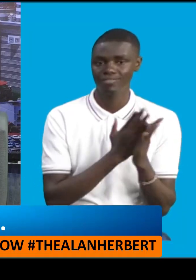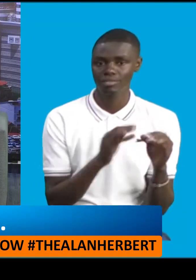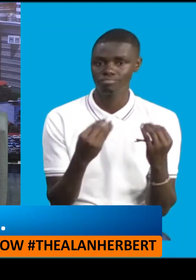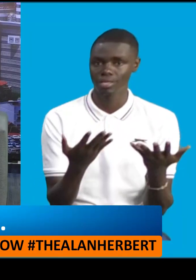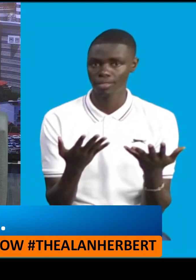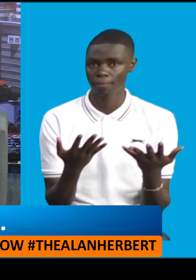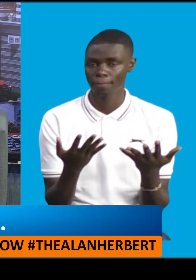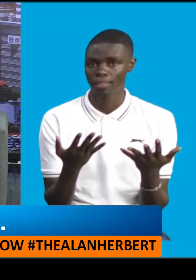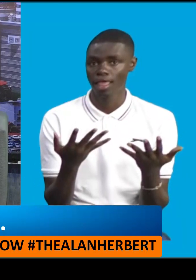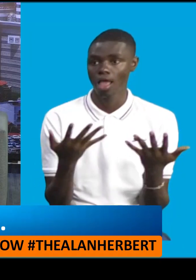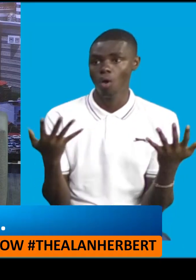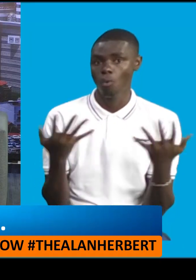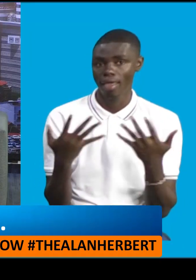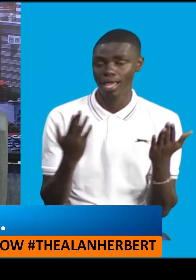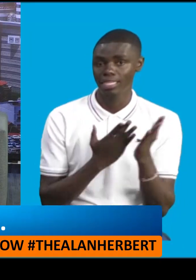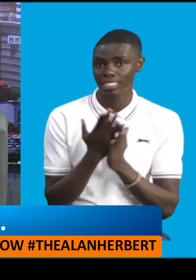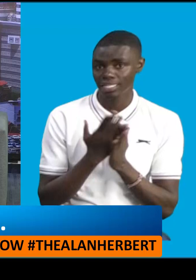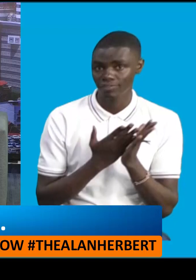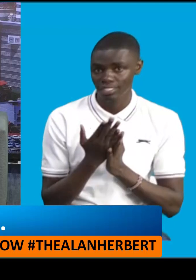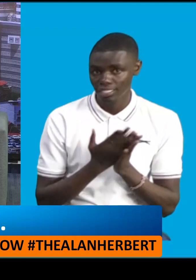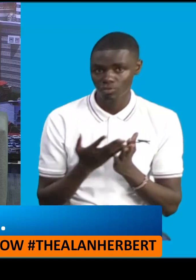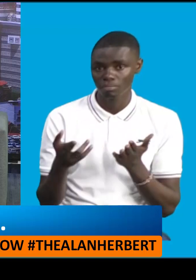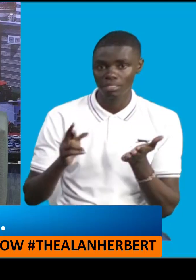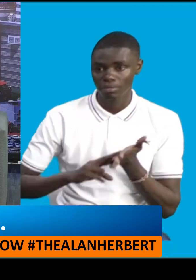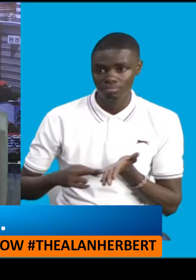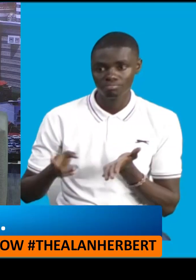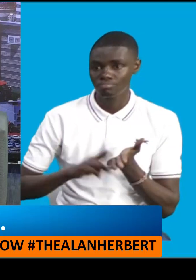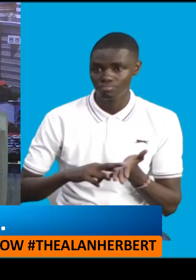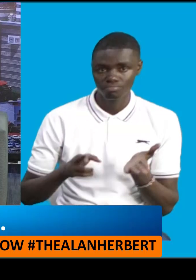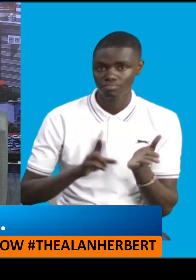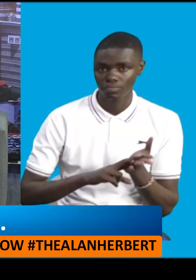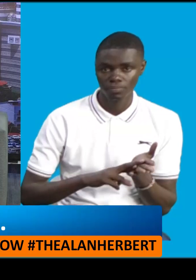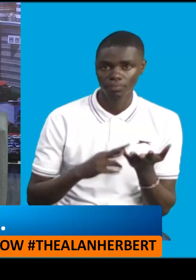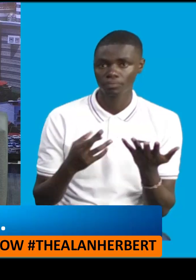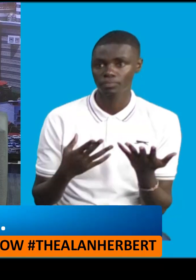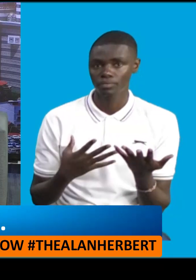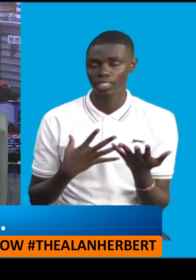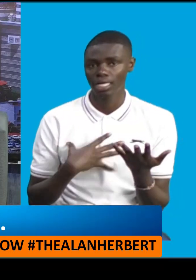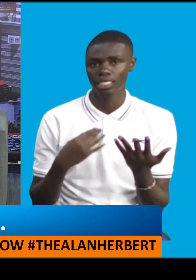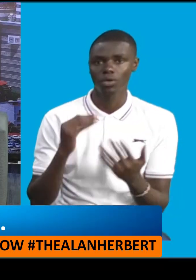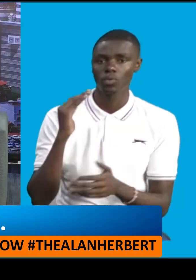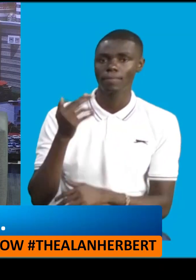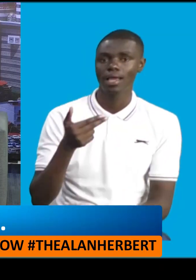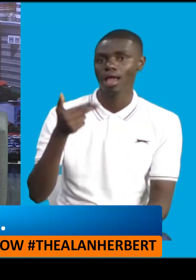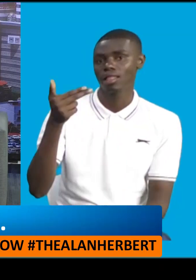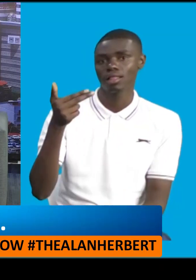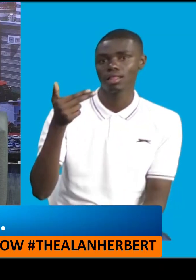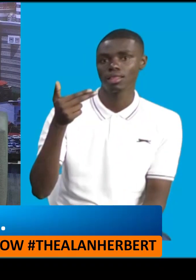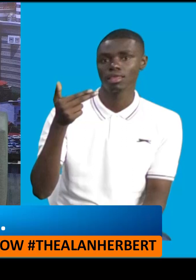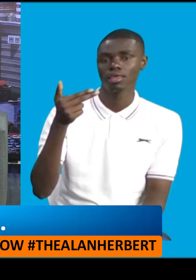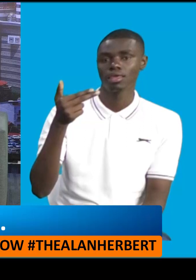a service is done, especially where the service is likely to be repetitive and is likely to be high